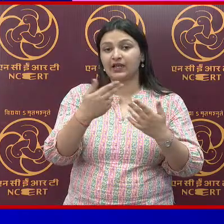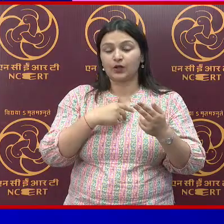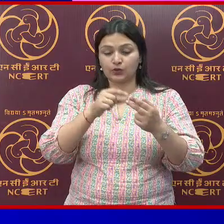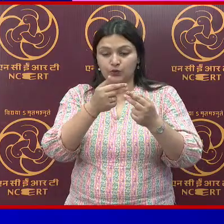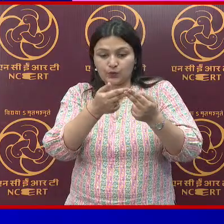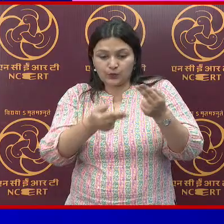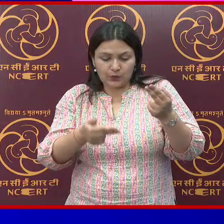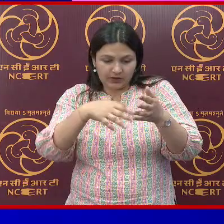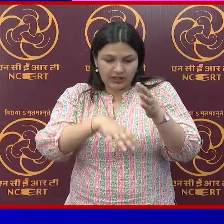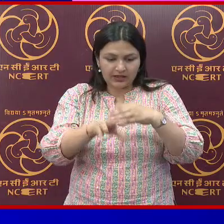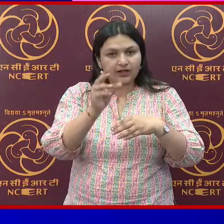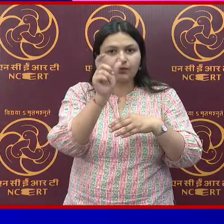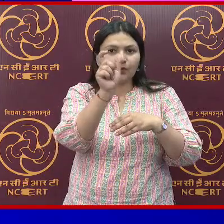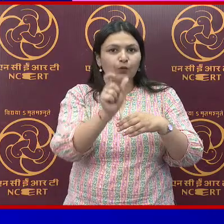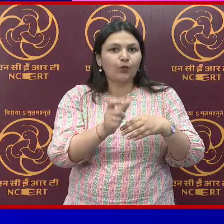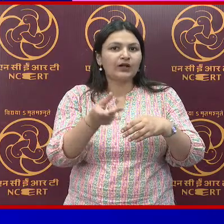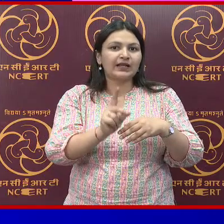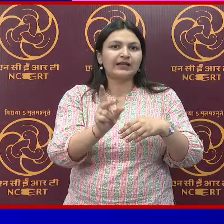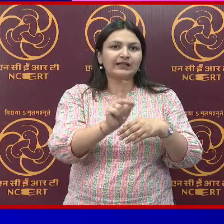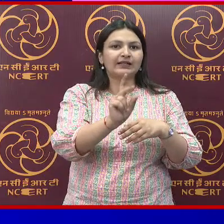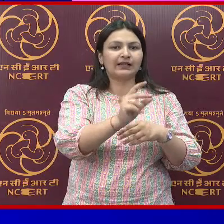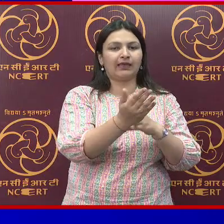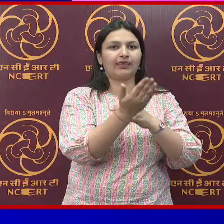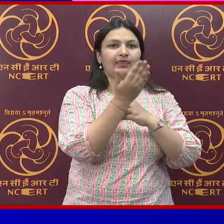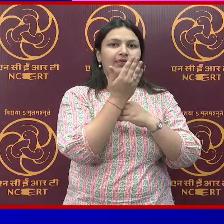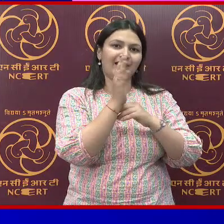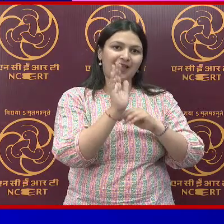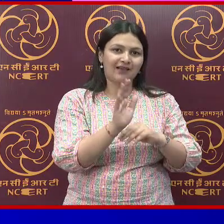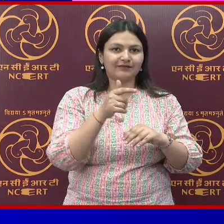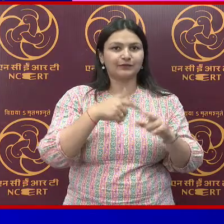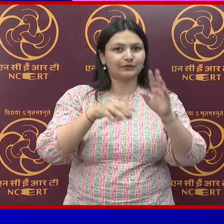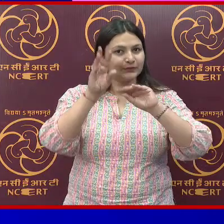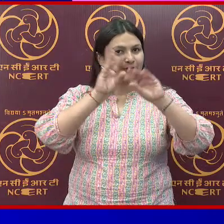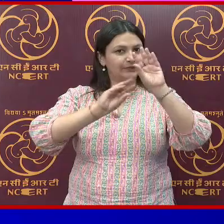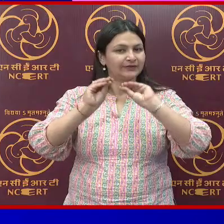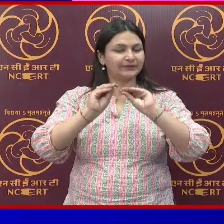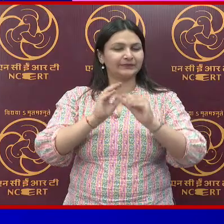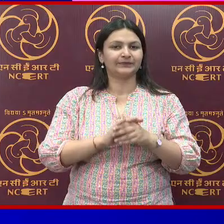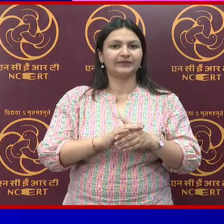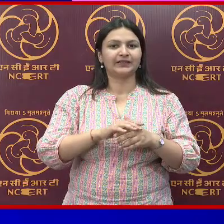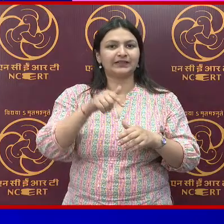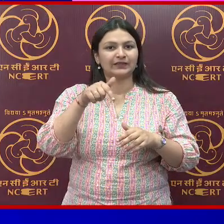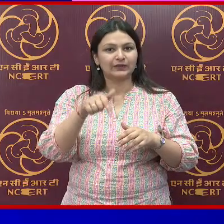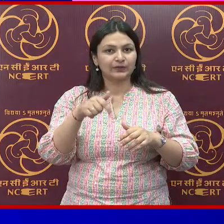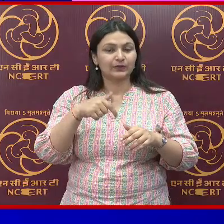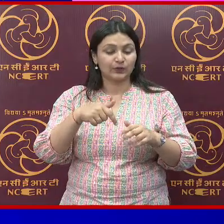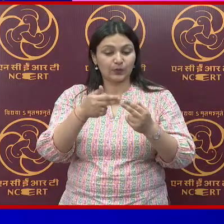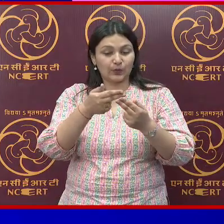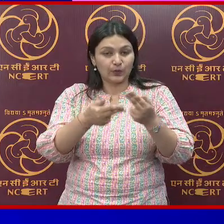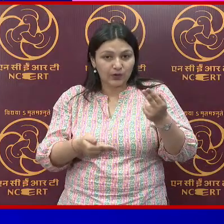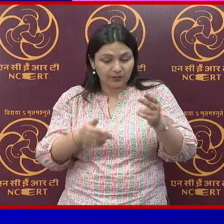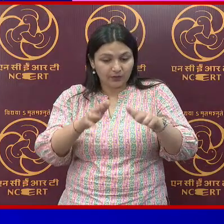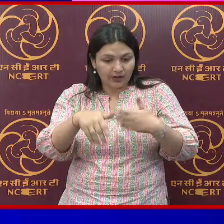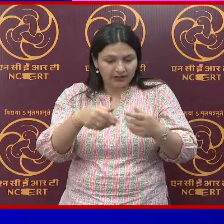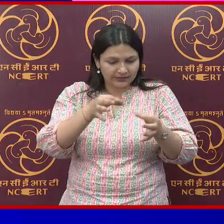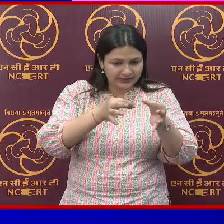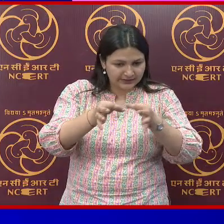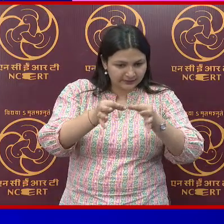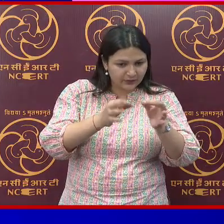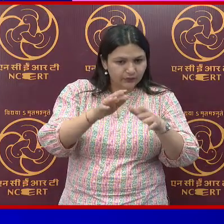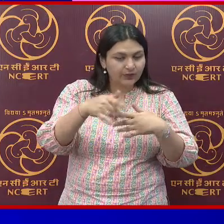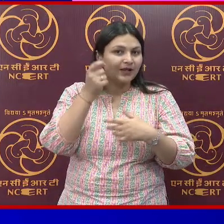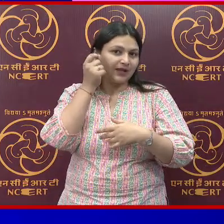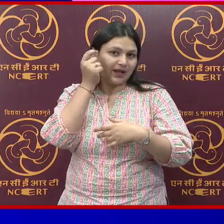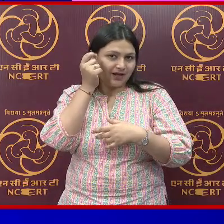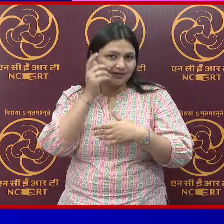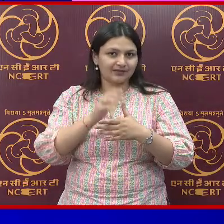also. And at the end of the chapter, you should be able to recite this beautiful poem, comprehend its meaning and enjoy. See, every